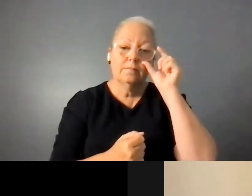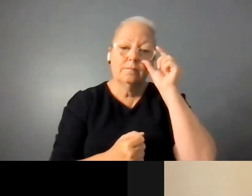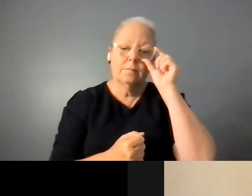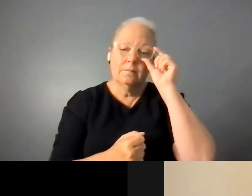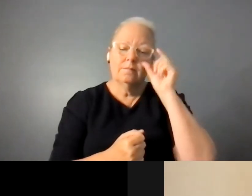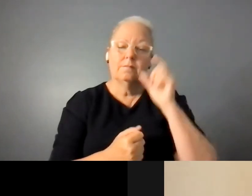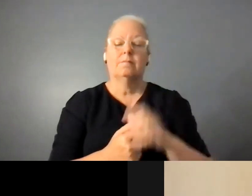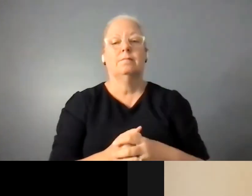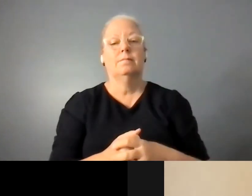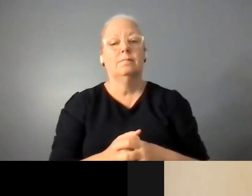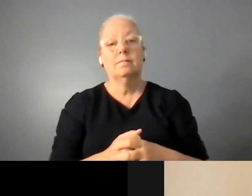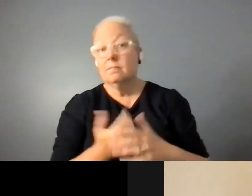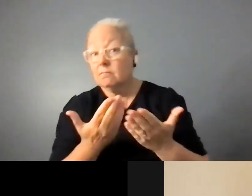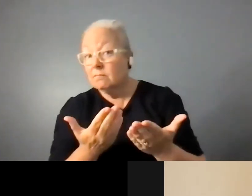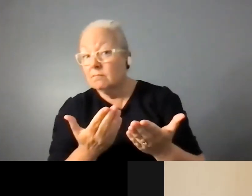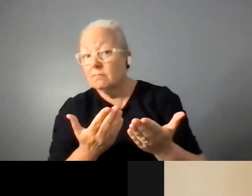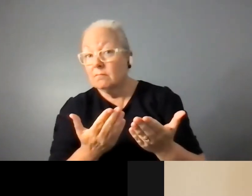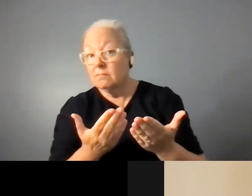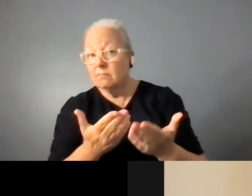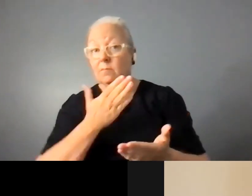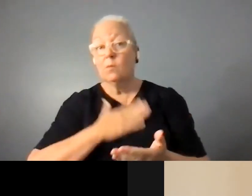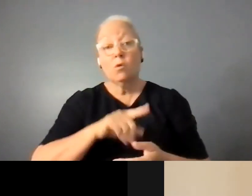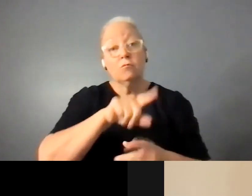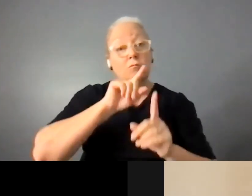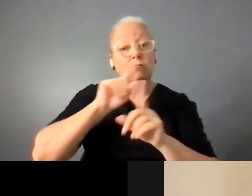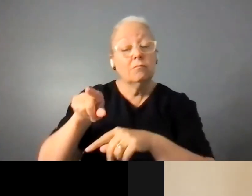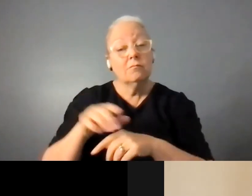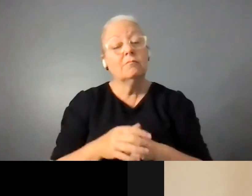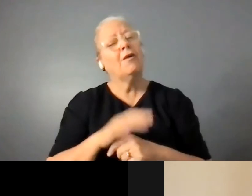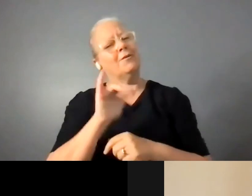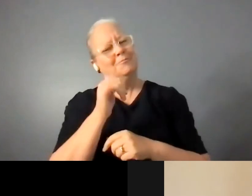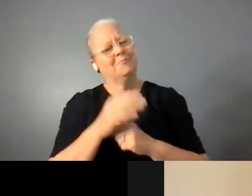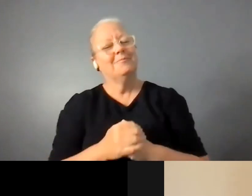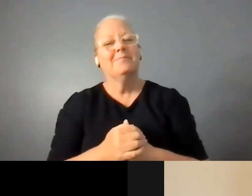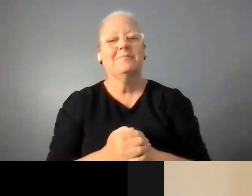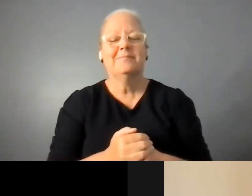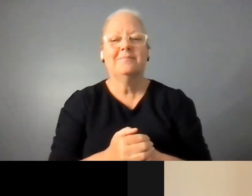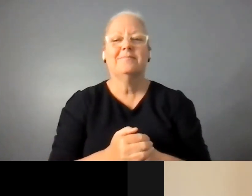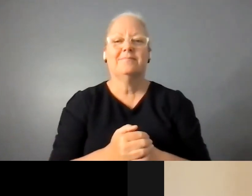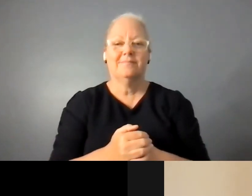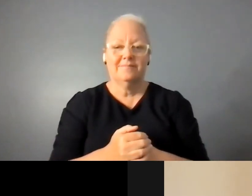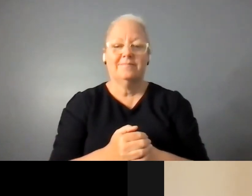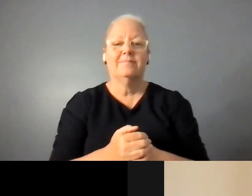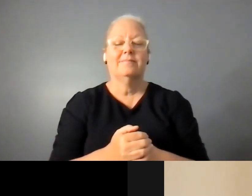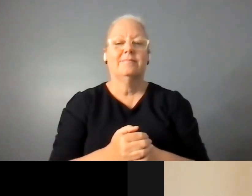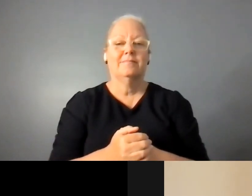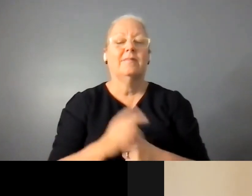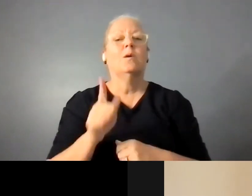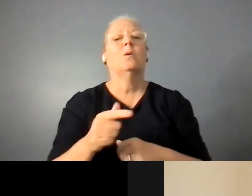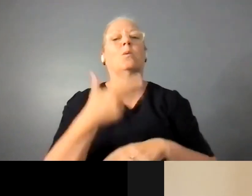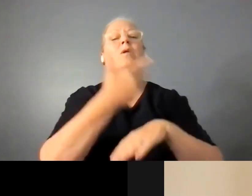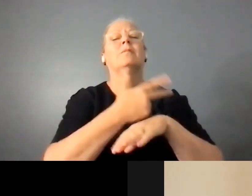Andrea? Andrea, would you like to answer? Yes, of course. Well, to be honest, in Guatemala, there's a